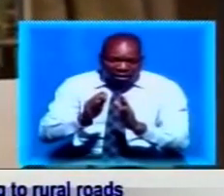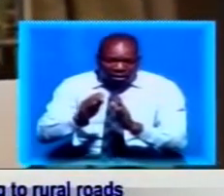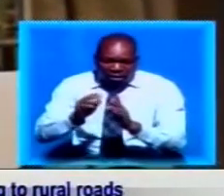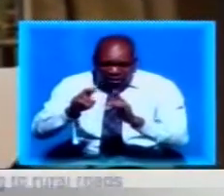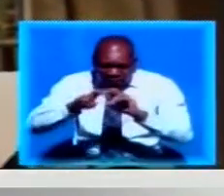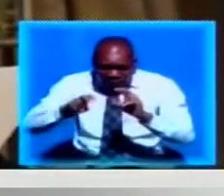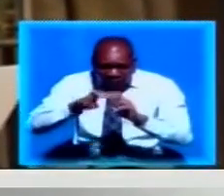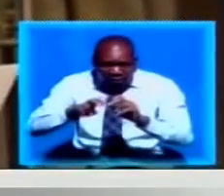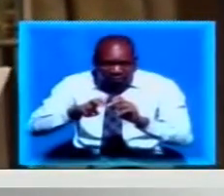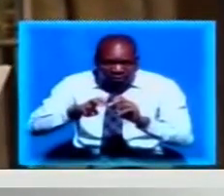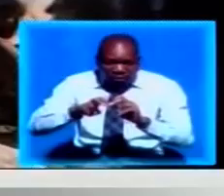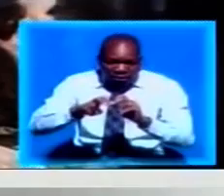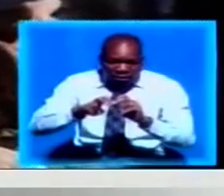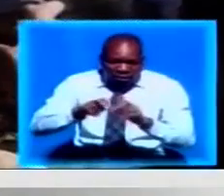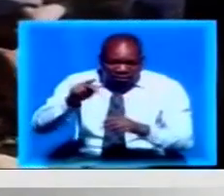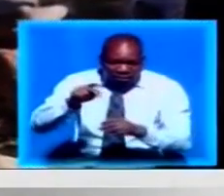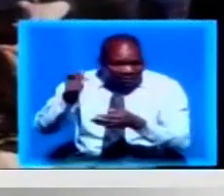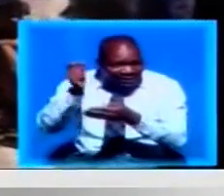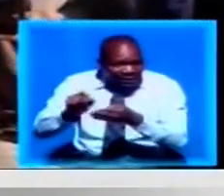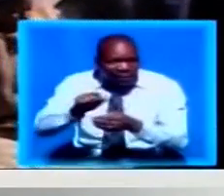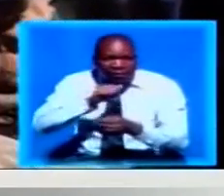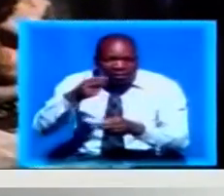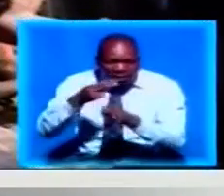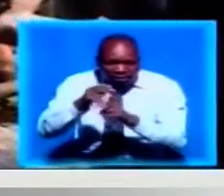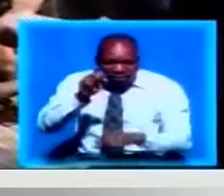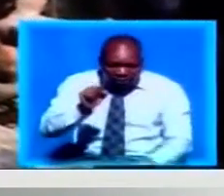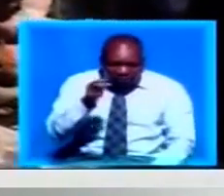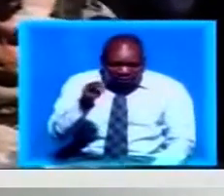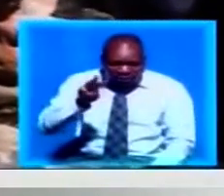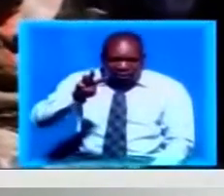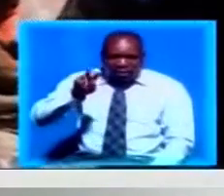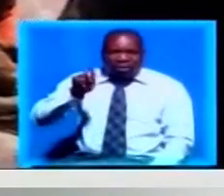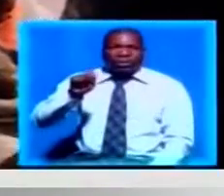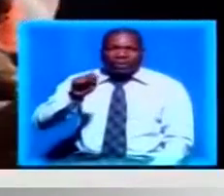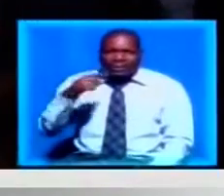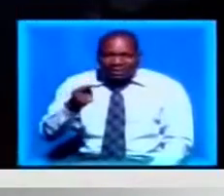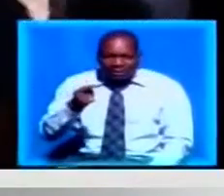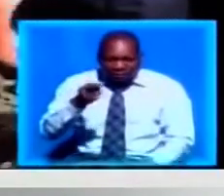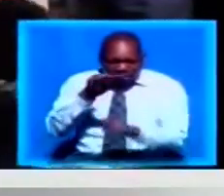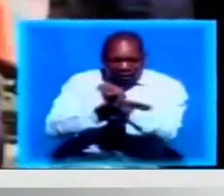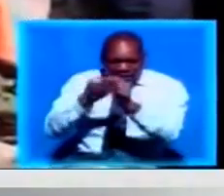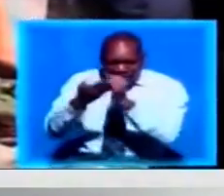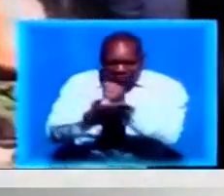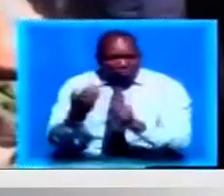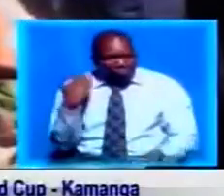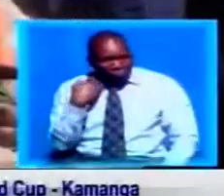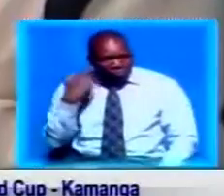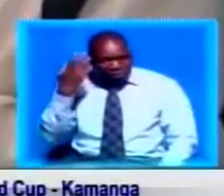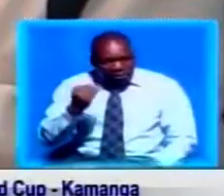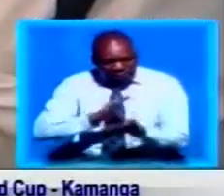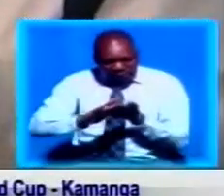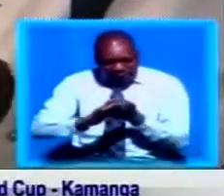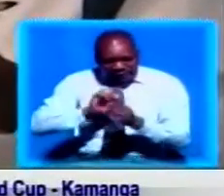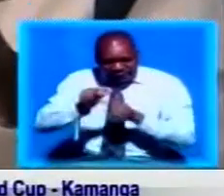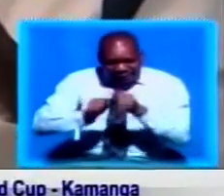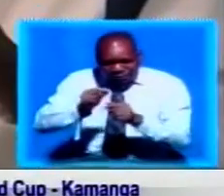Secretary Julius Shawa says the cassava industry has been affected due to lack of an established clean seed system. He